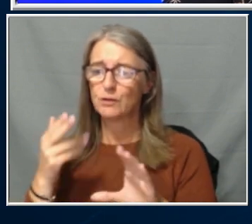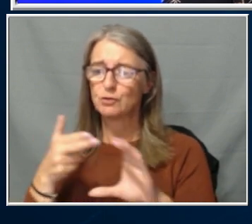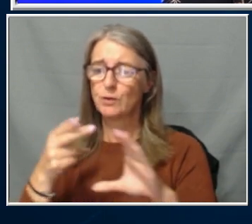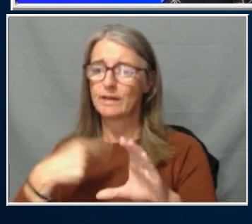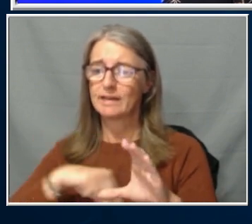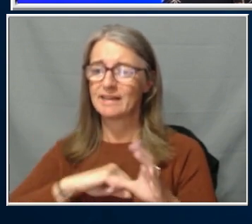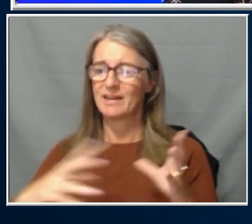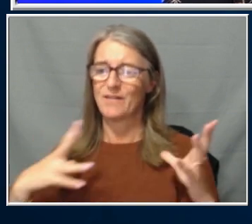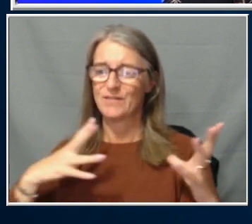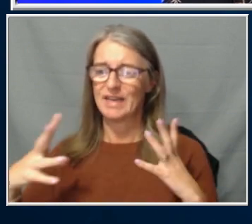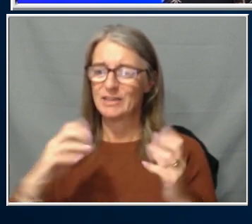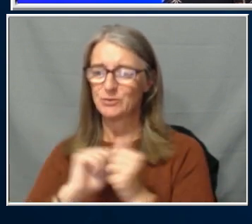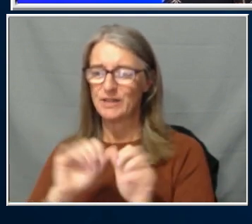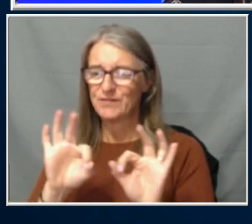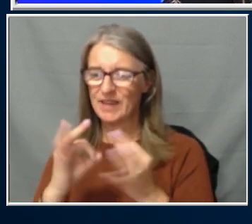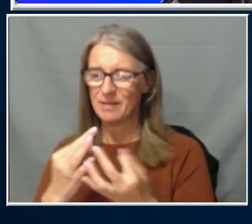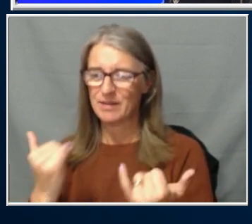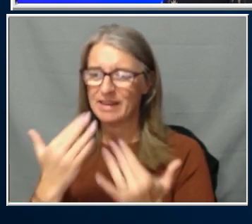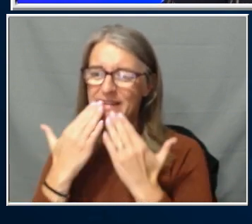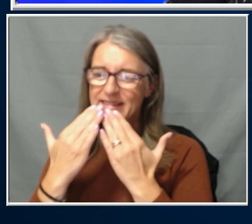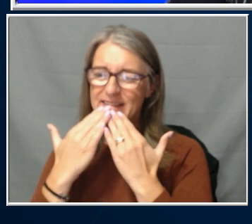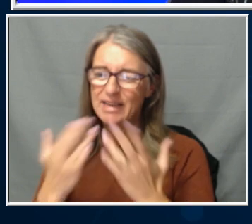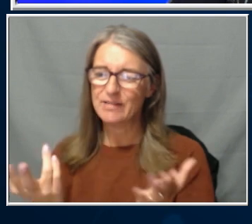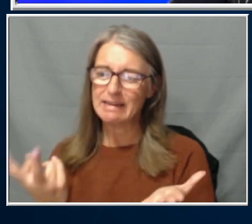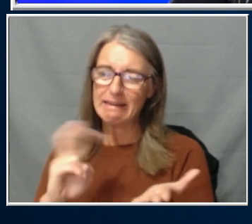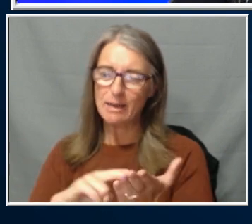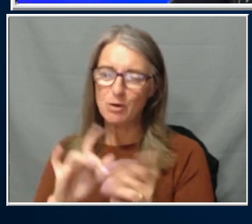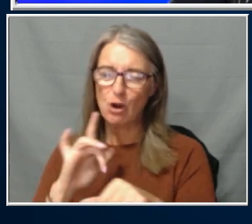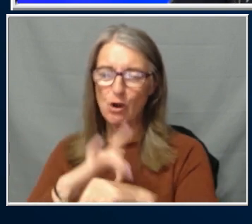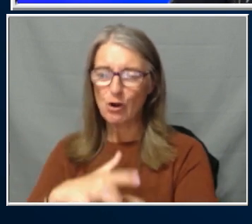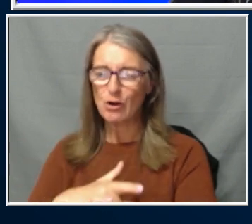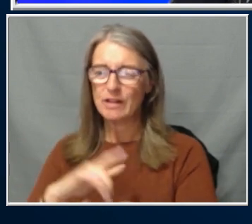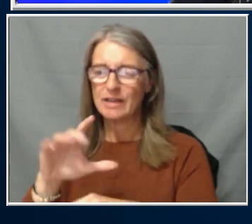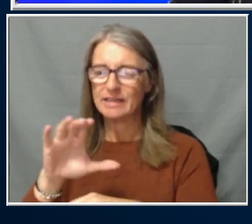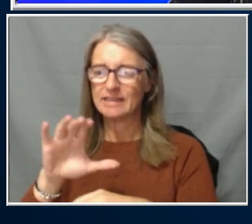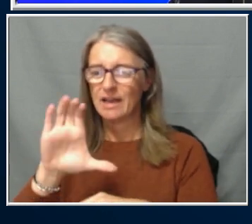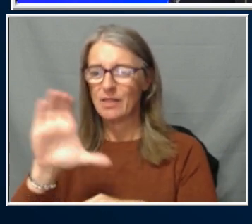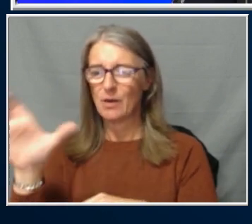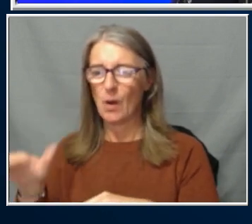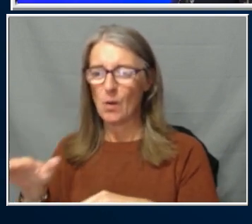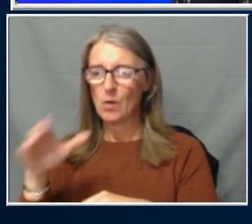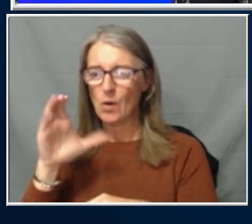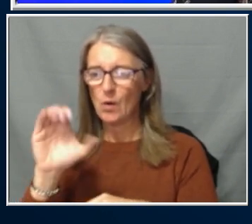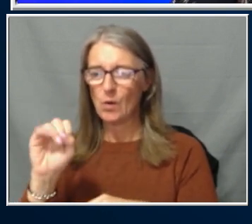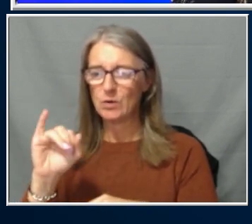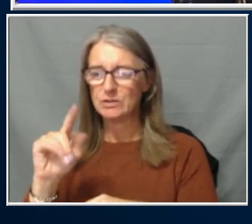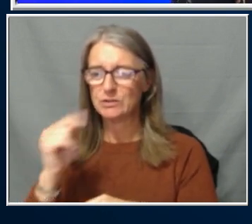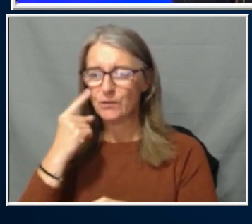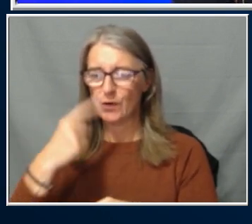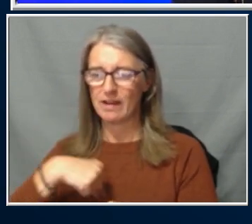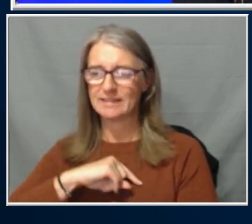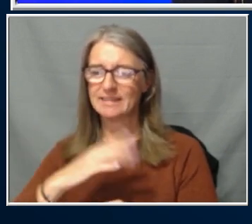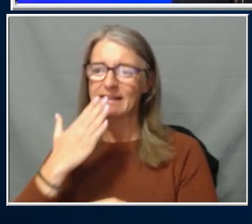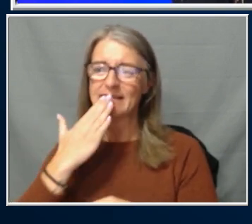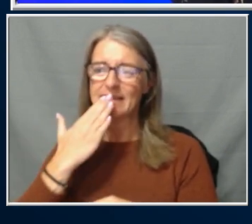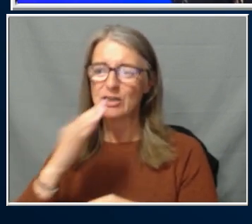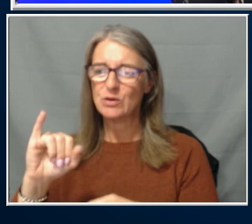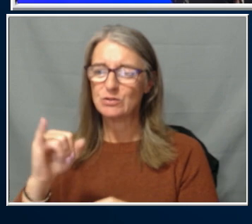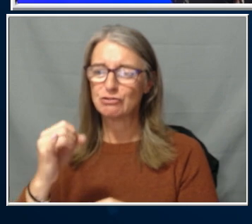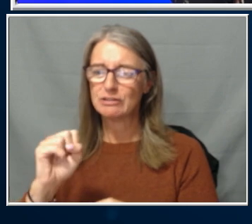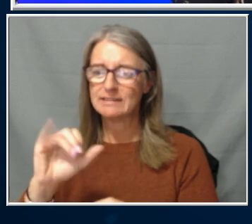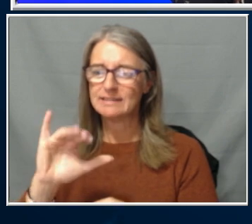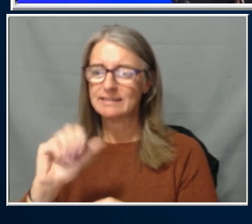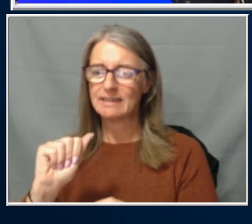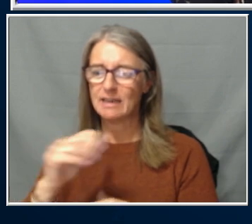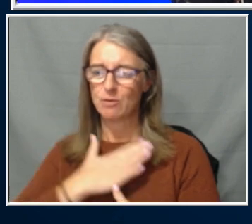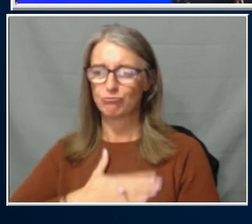vacation with your family, so thanks for getting up extra early on the coast for us. Well, thank you, Jessica. Just appreciate